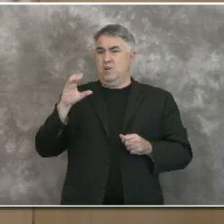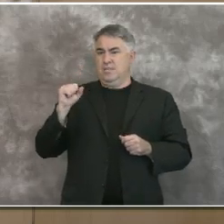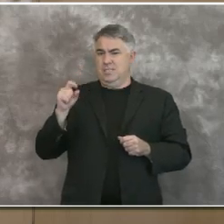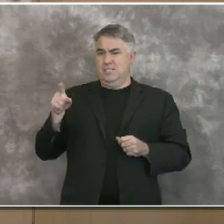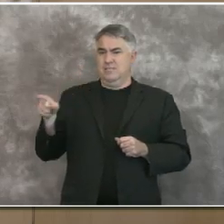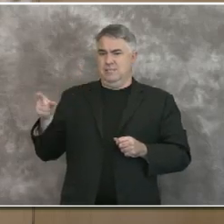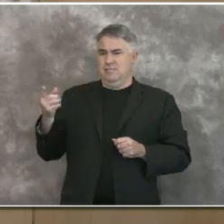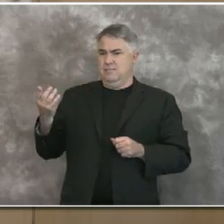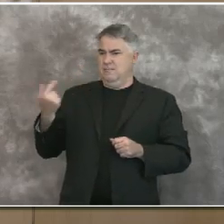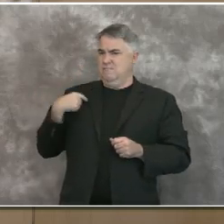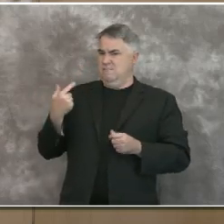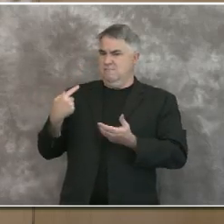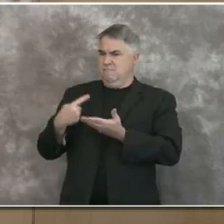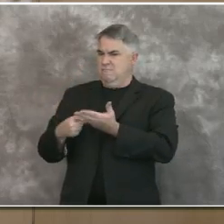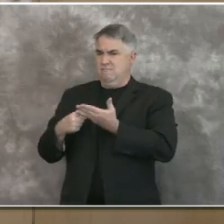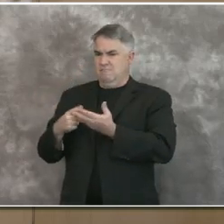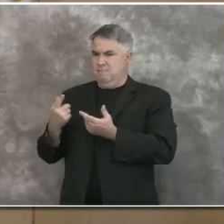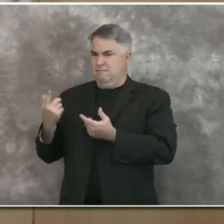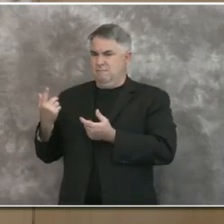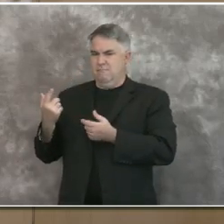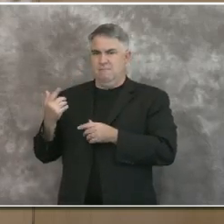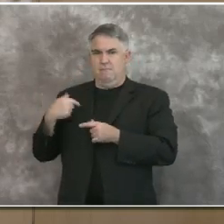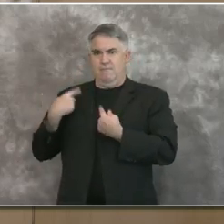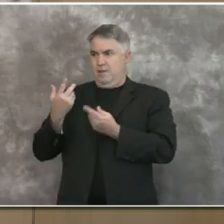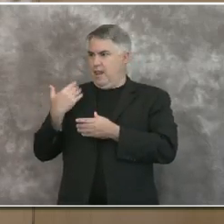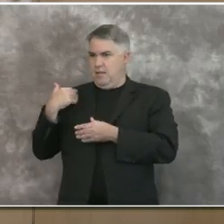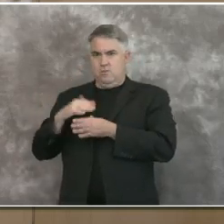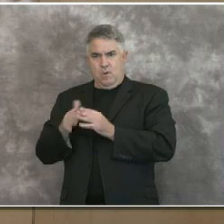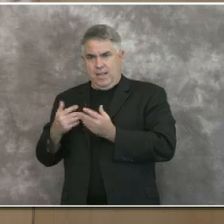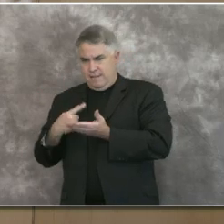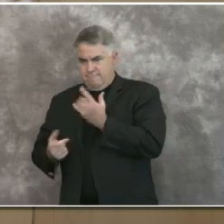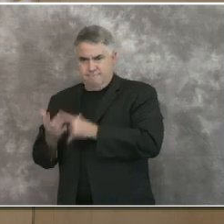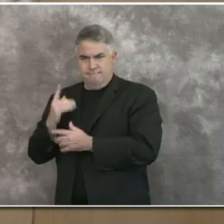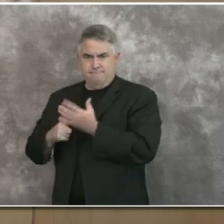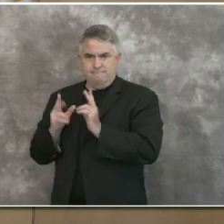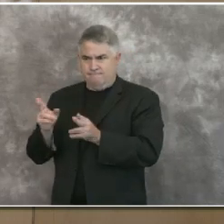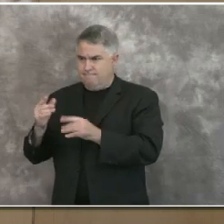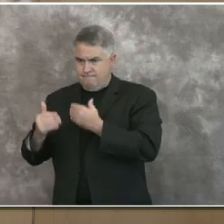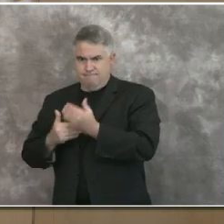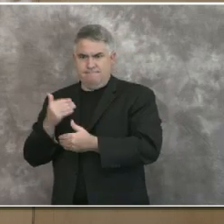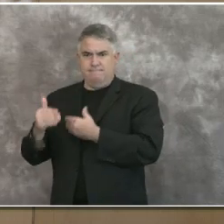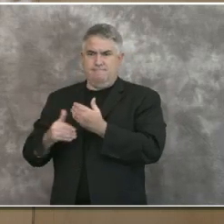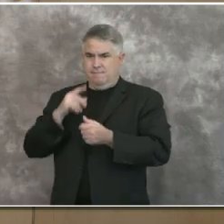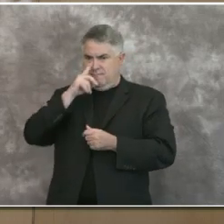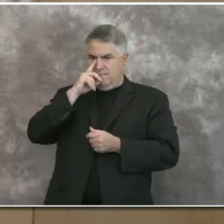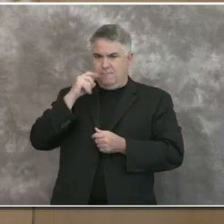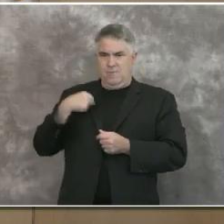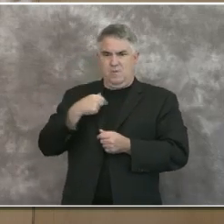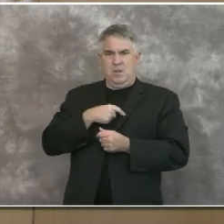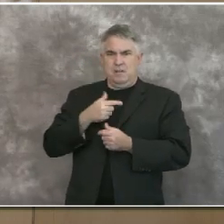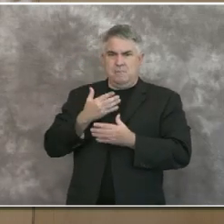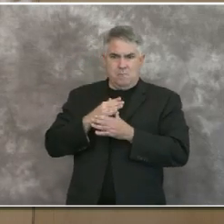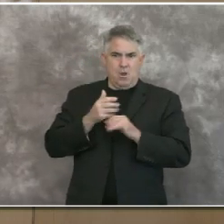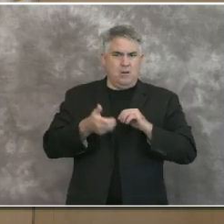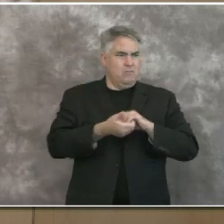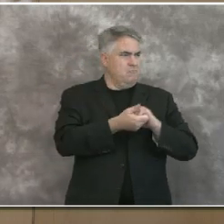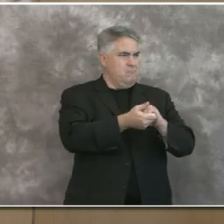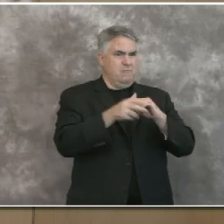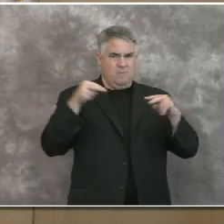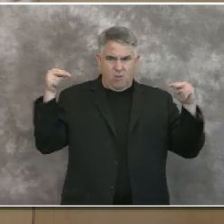completed over the weekend, and we had our partners review it on Monday, and we submitted